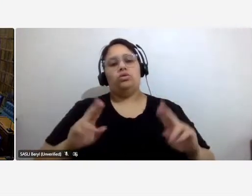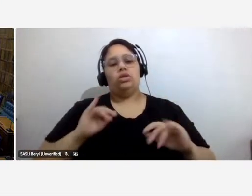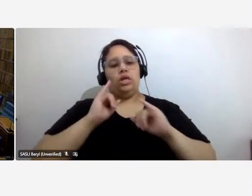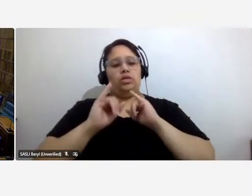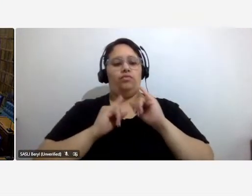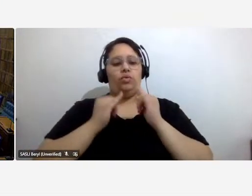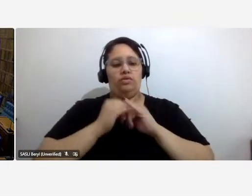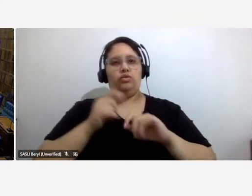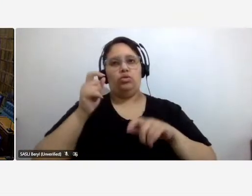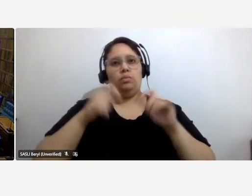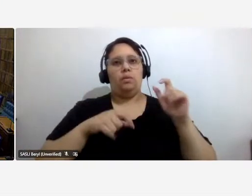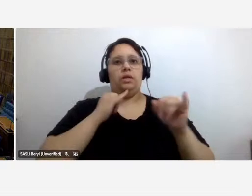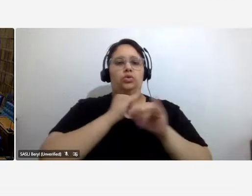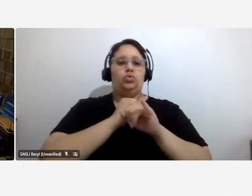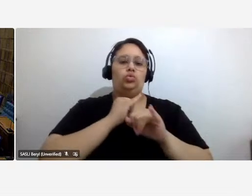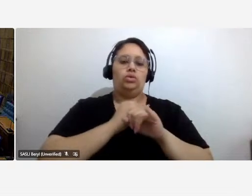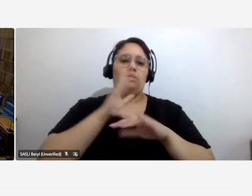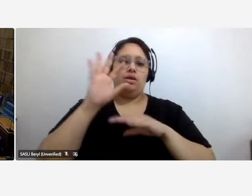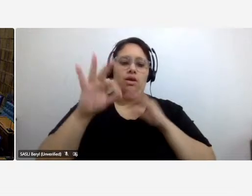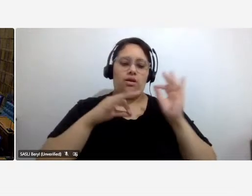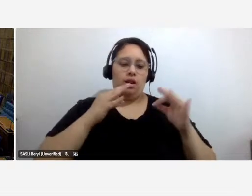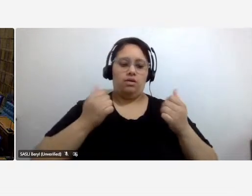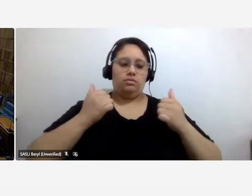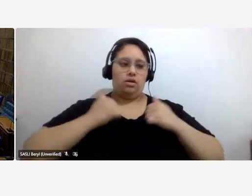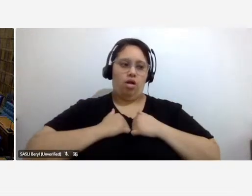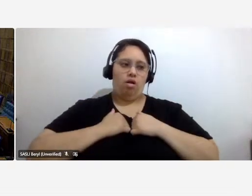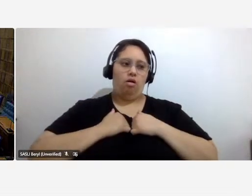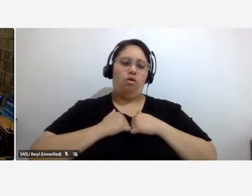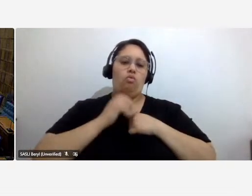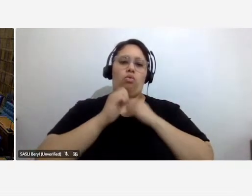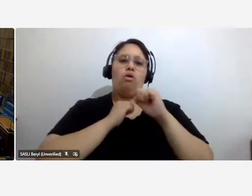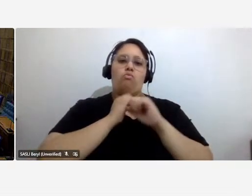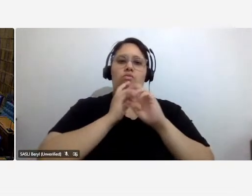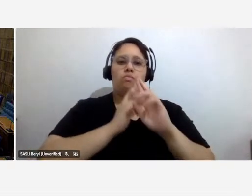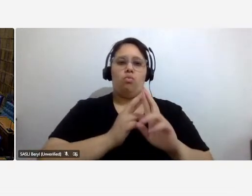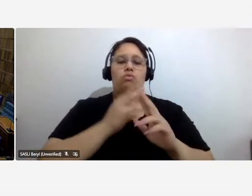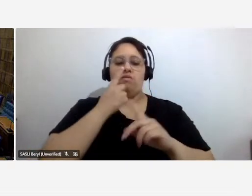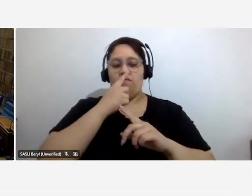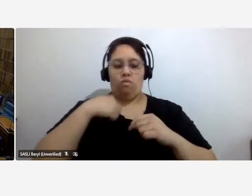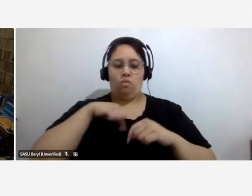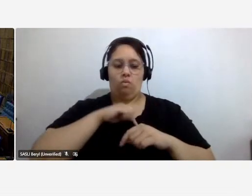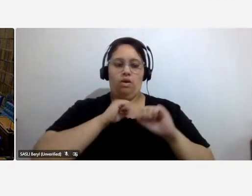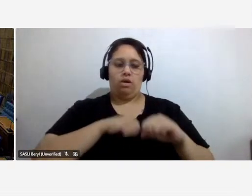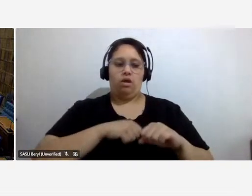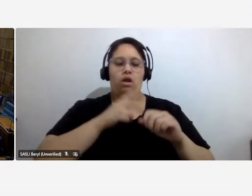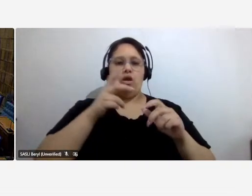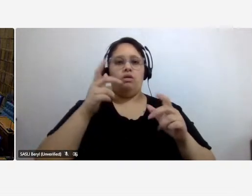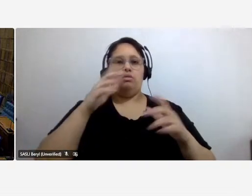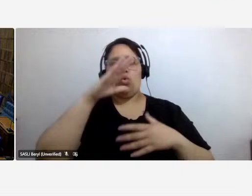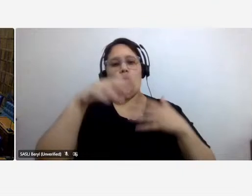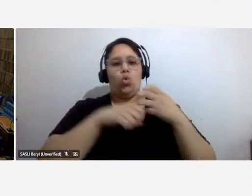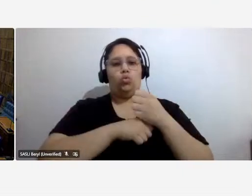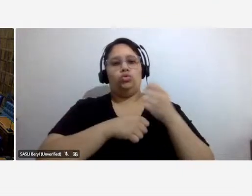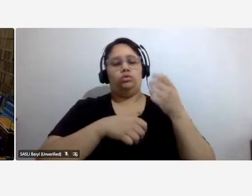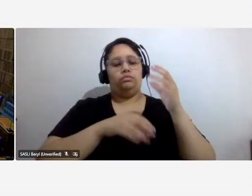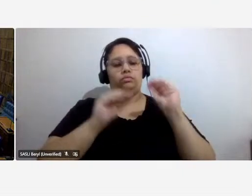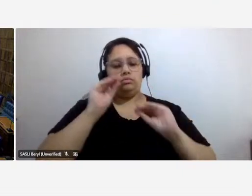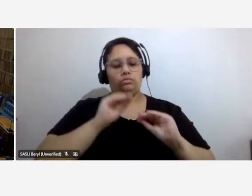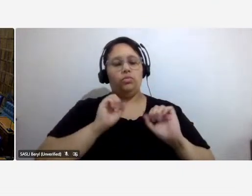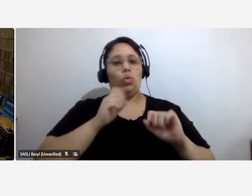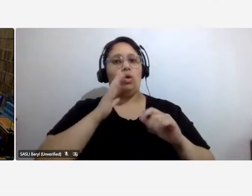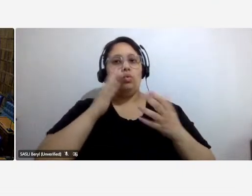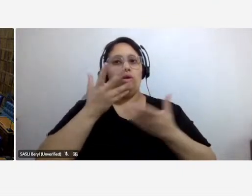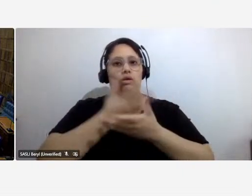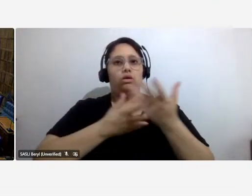persons, institutions, he analyzes our annual reports in order to draw conclusions. Once he has delivered